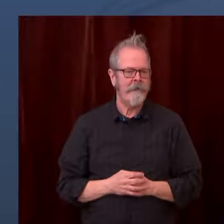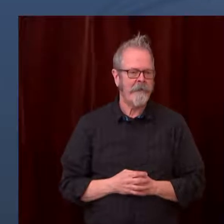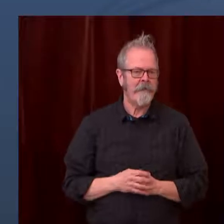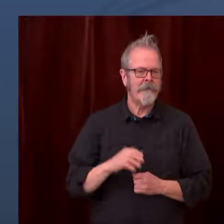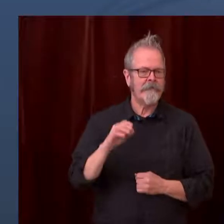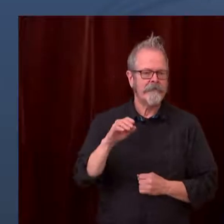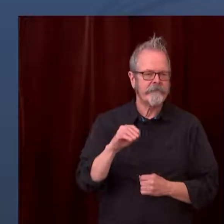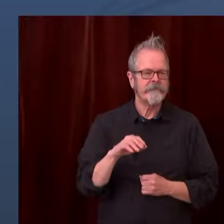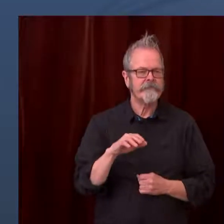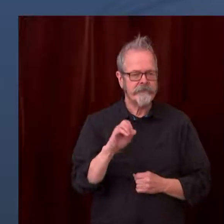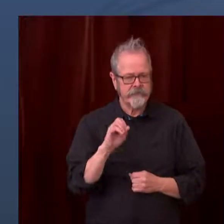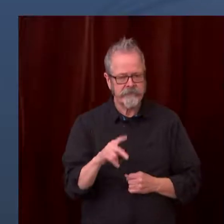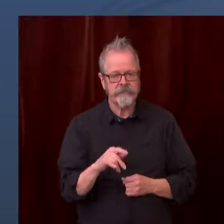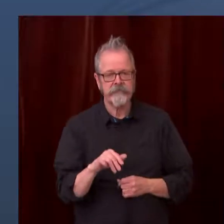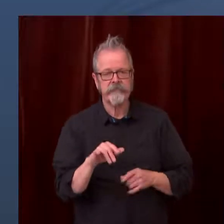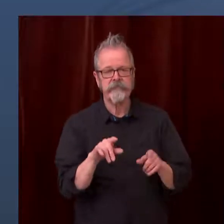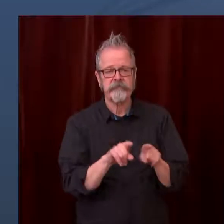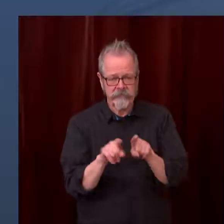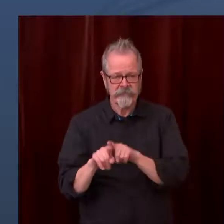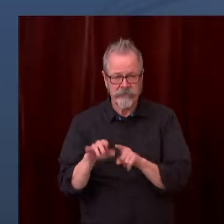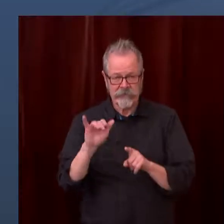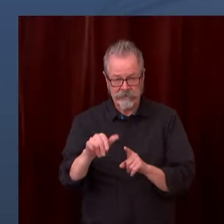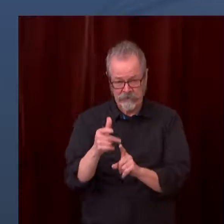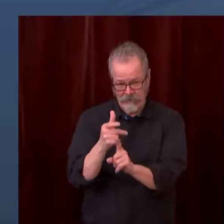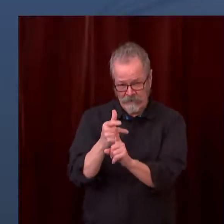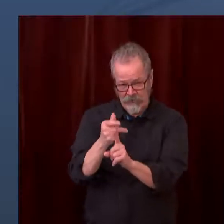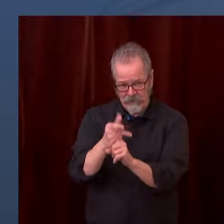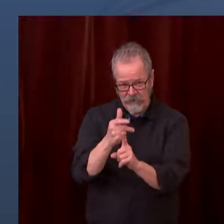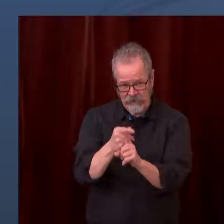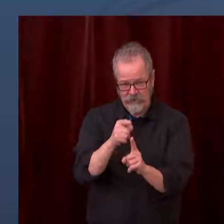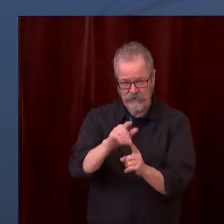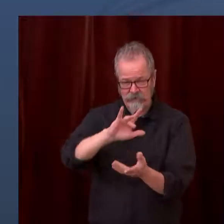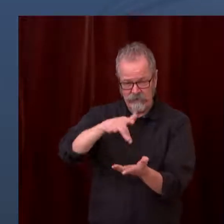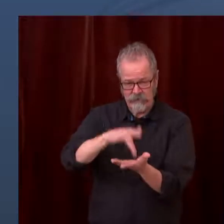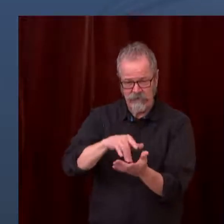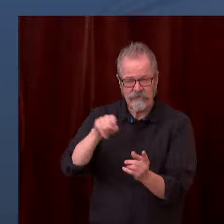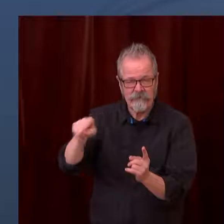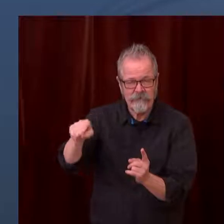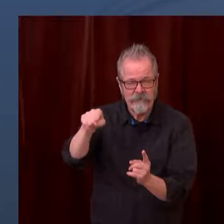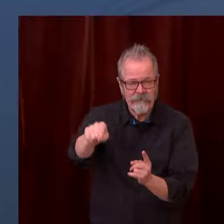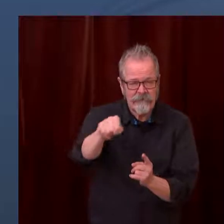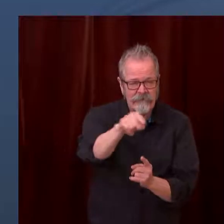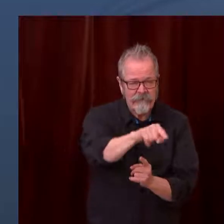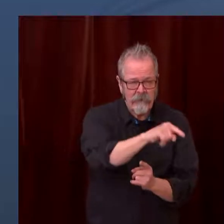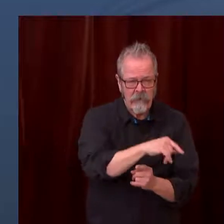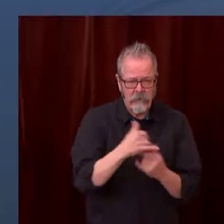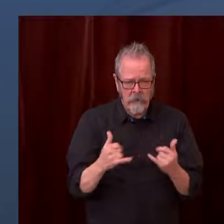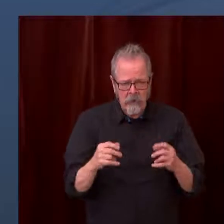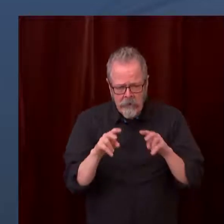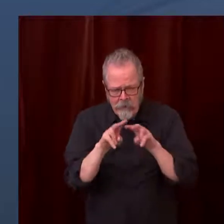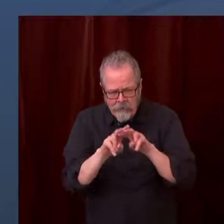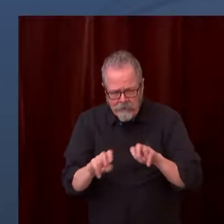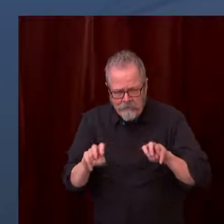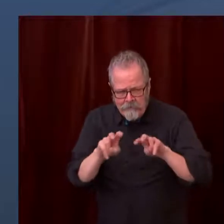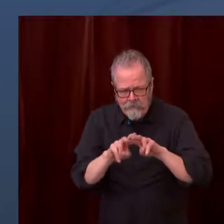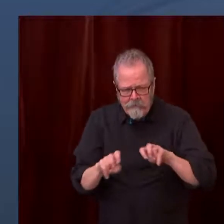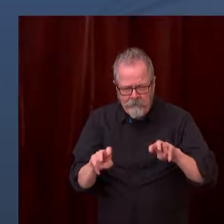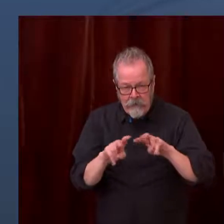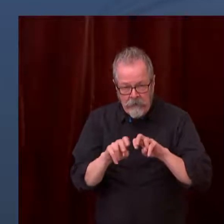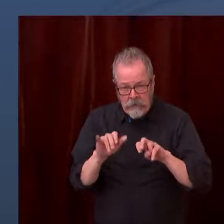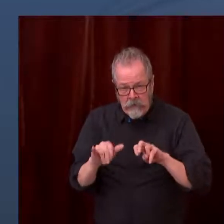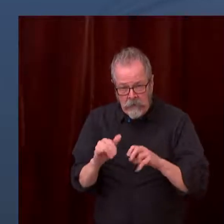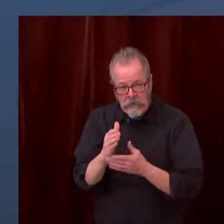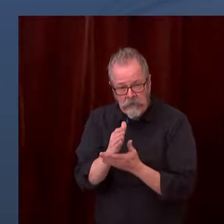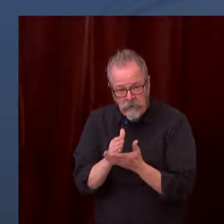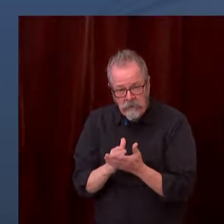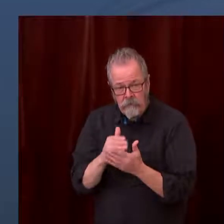also looking at how we can streamline some of these processes and make it easier for the experience for Washingtonians. And some of